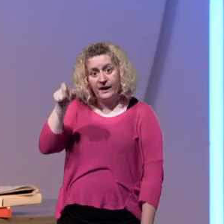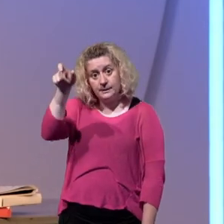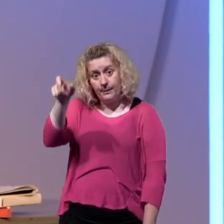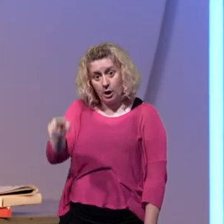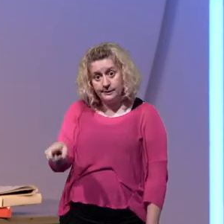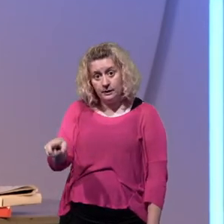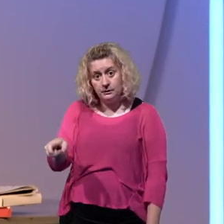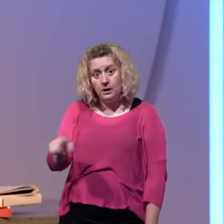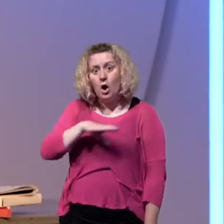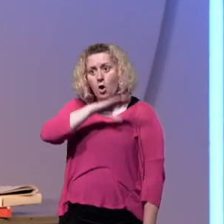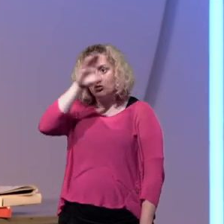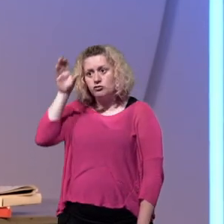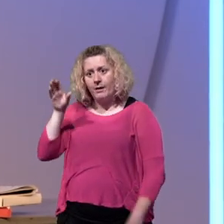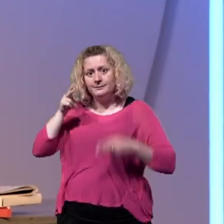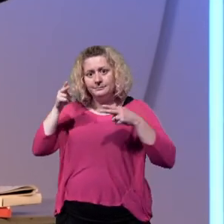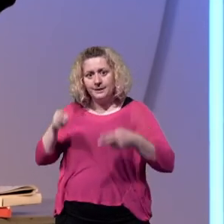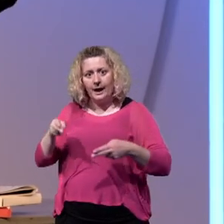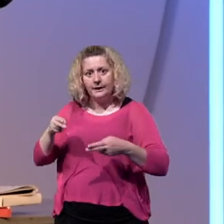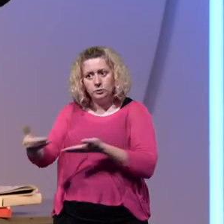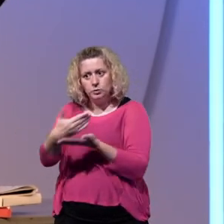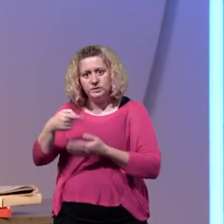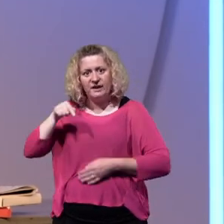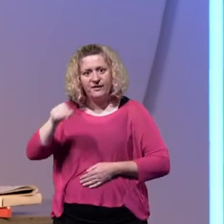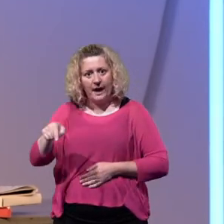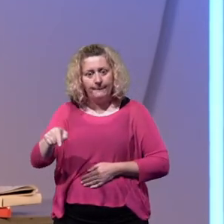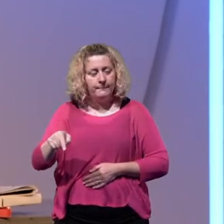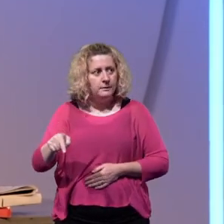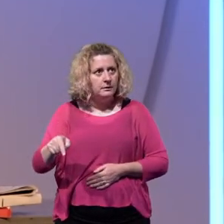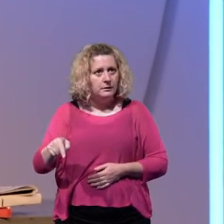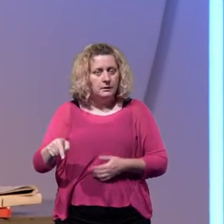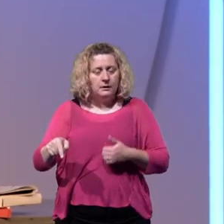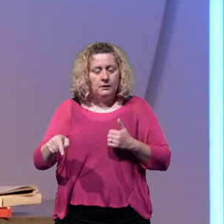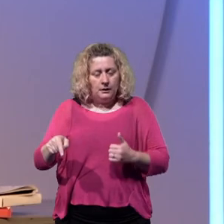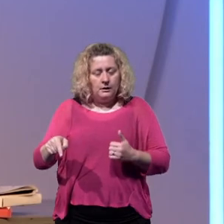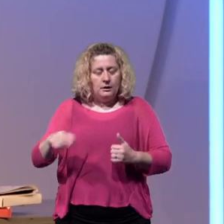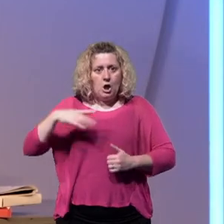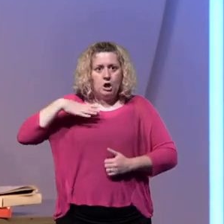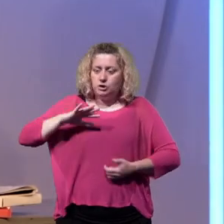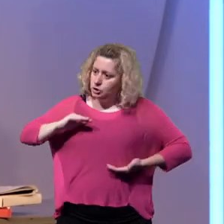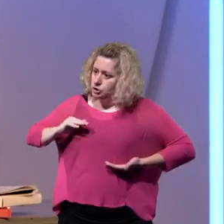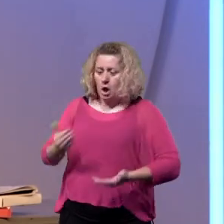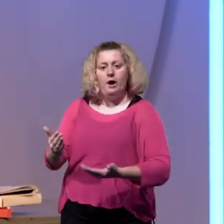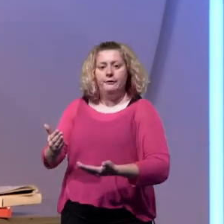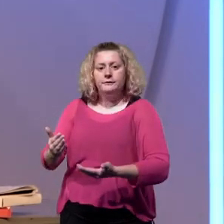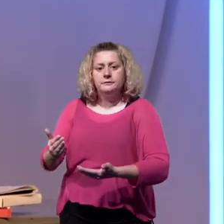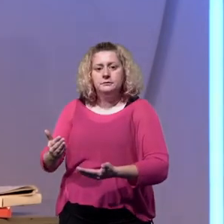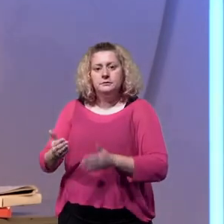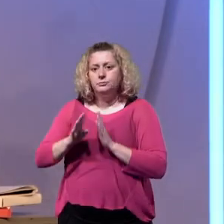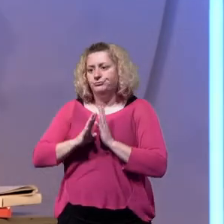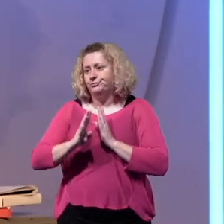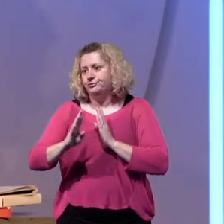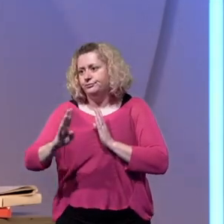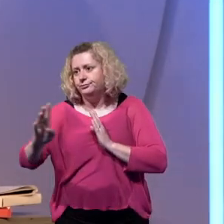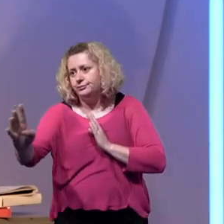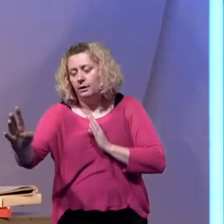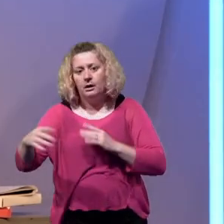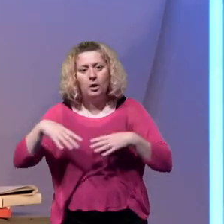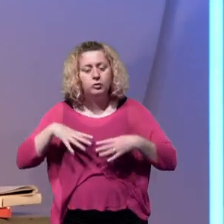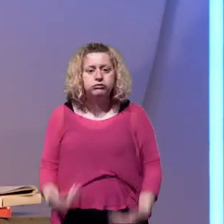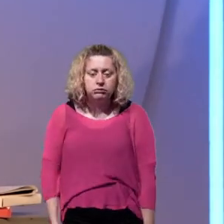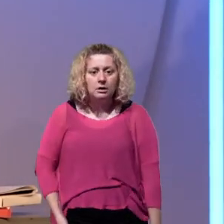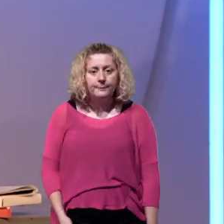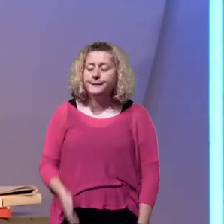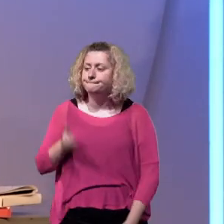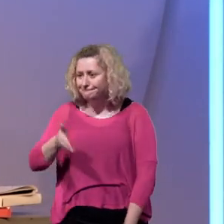them." And of course, the way you serve so often, as we look here, is by, please write